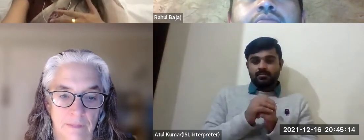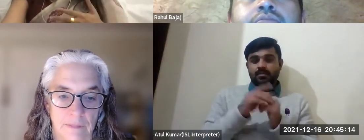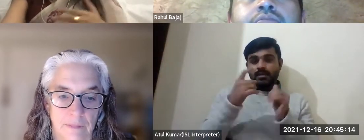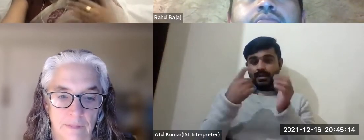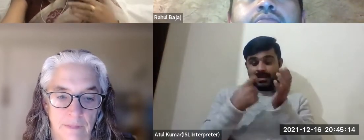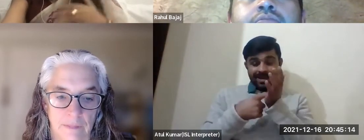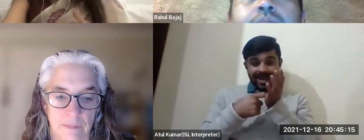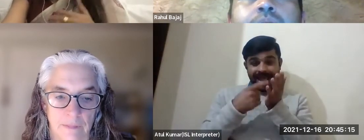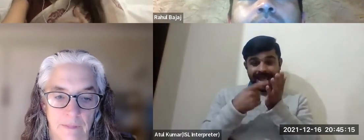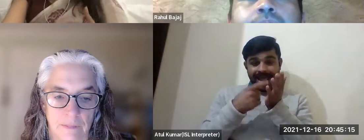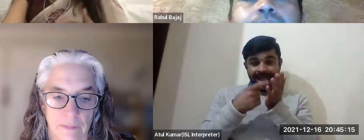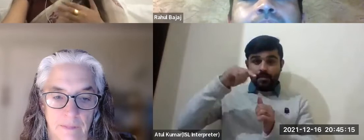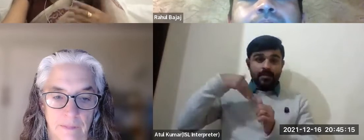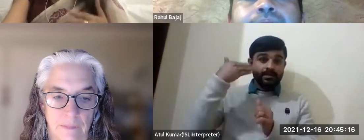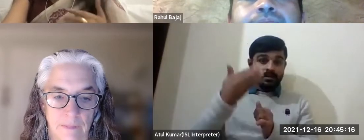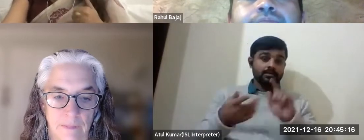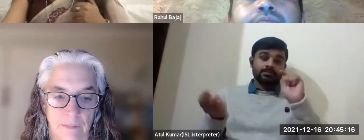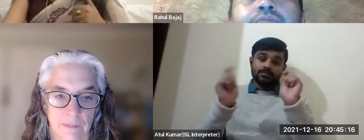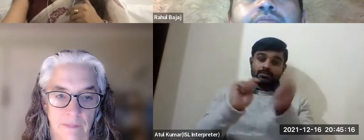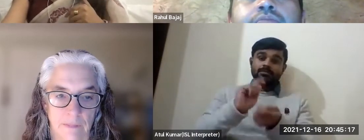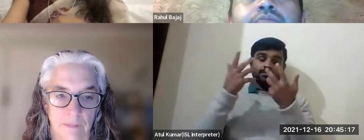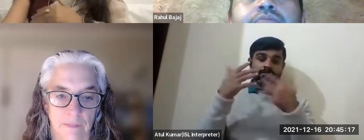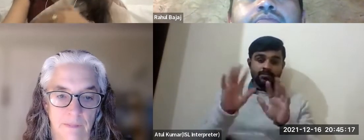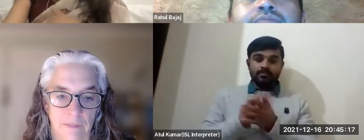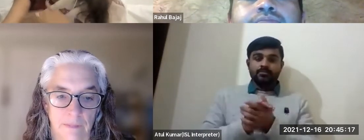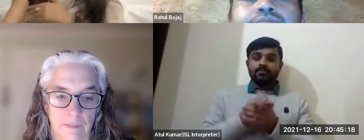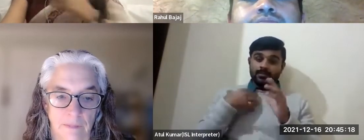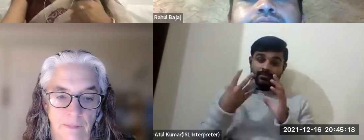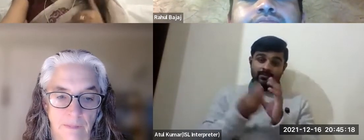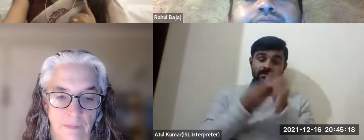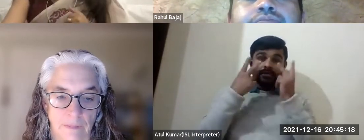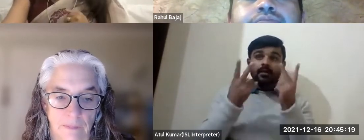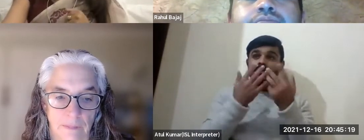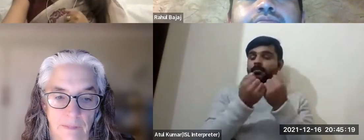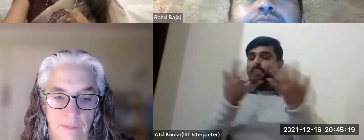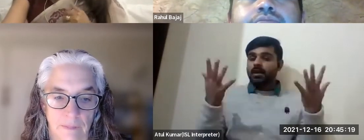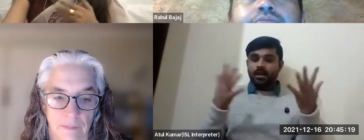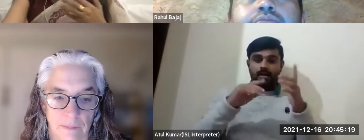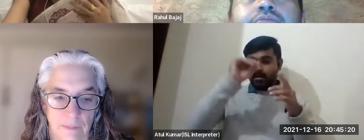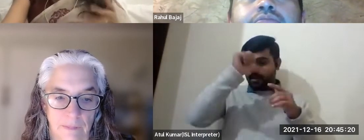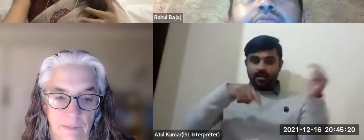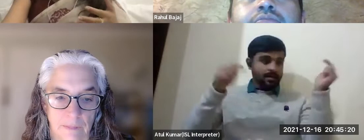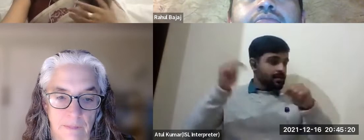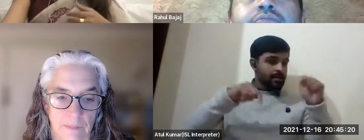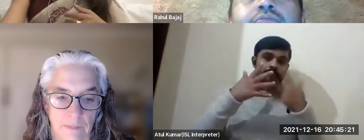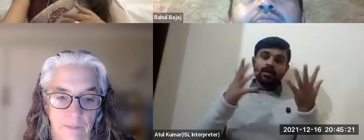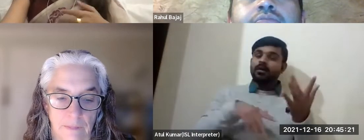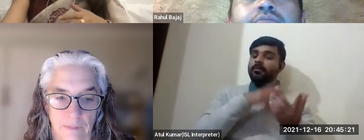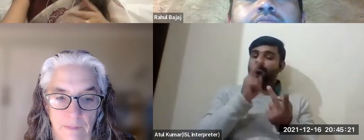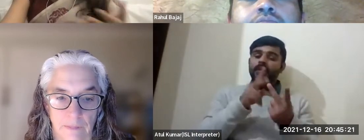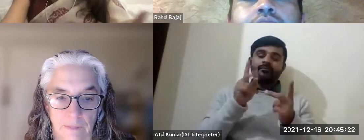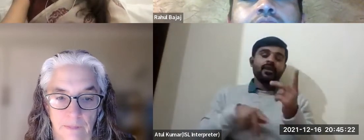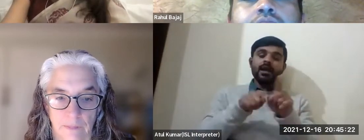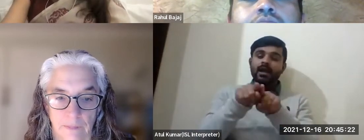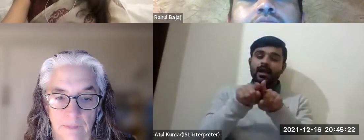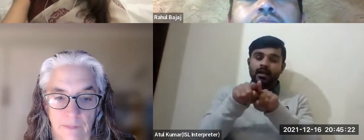to today, times have changed for all of us. We are seeing a lot of the same things come to India. So I think a perfect example is,